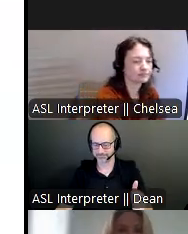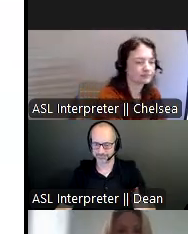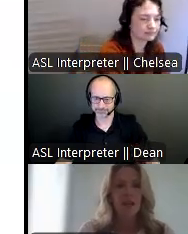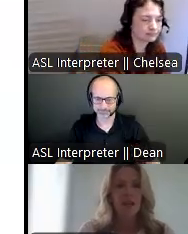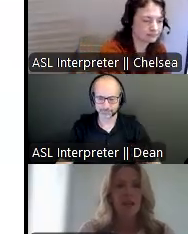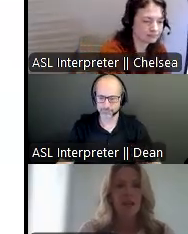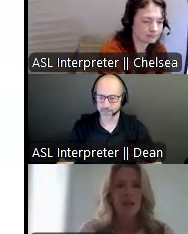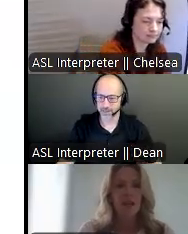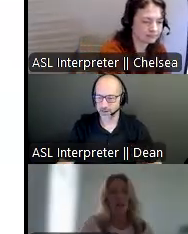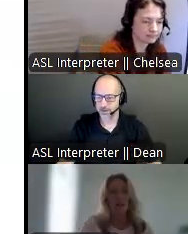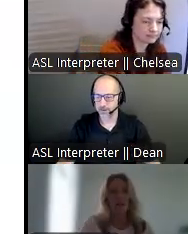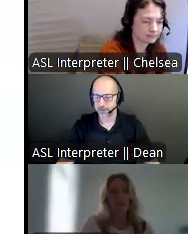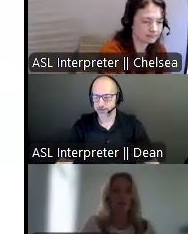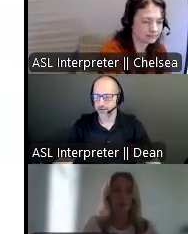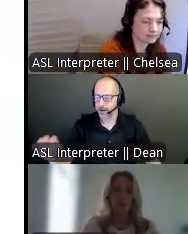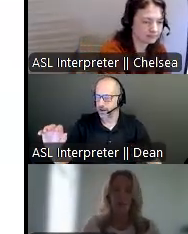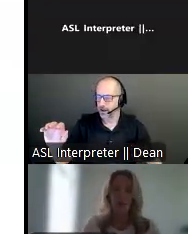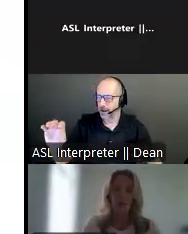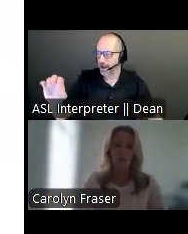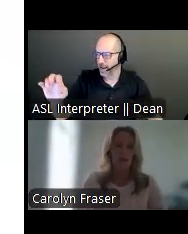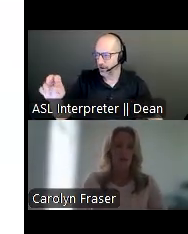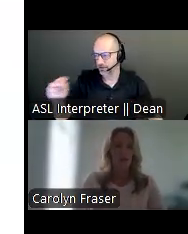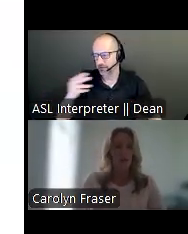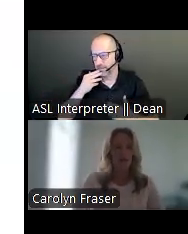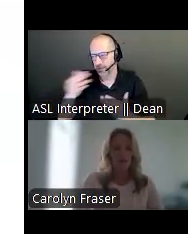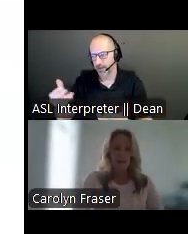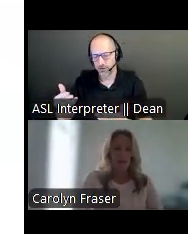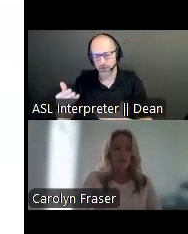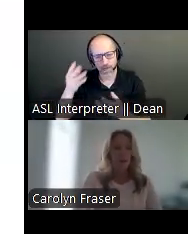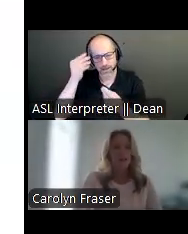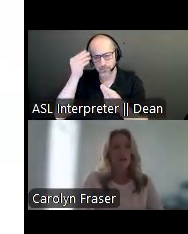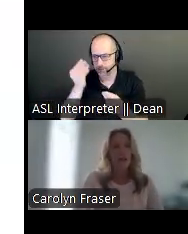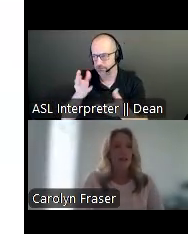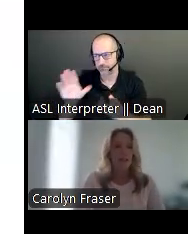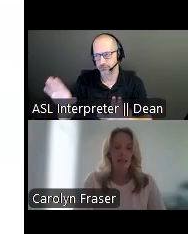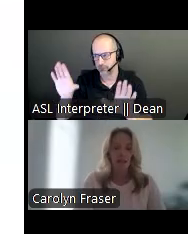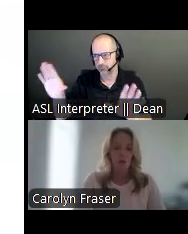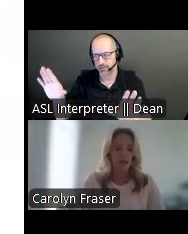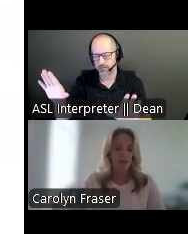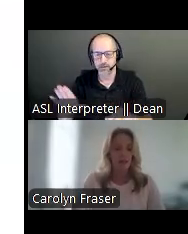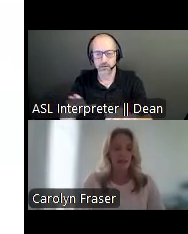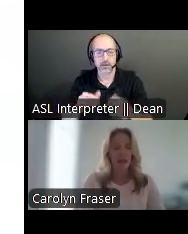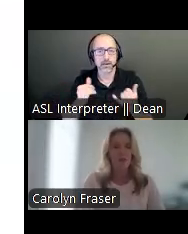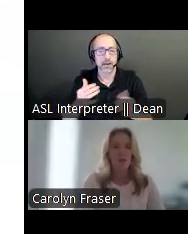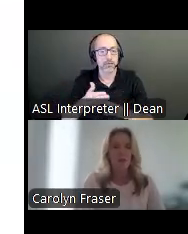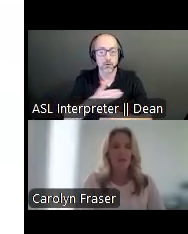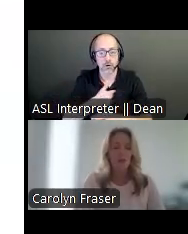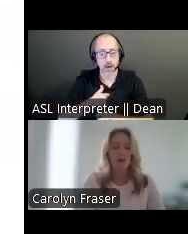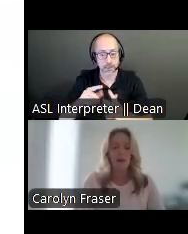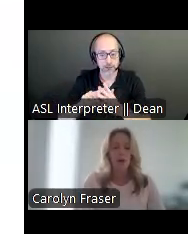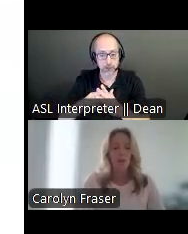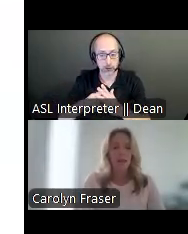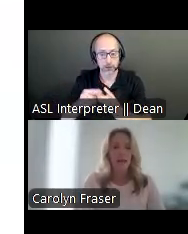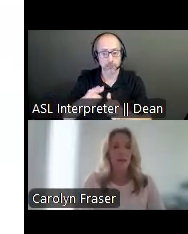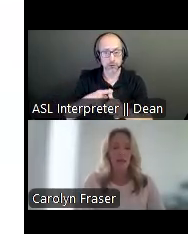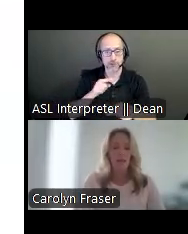That was great. Thank you so much, Erin, for sharing that information with us. Before I get started, I just again want to say good afternoon to everyone